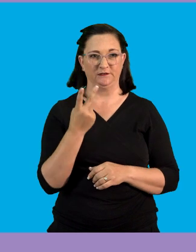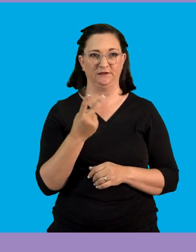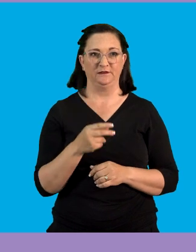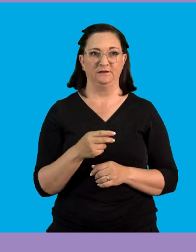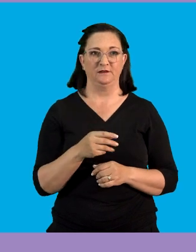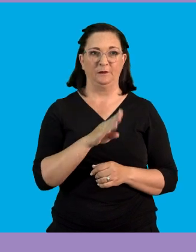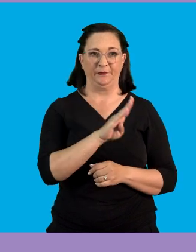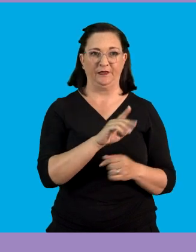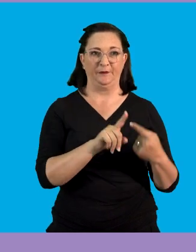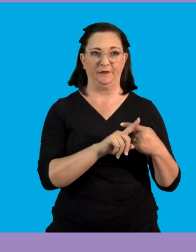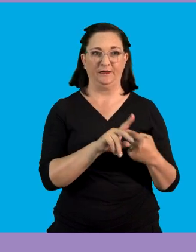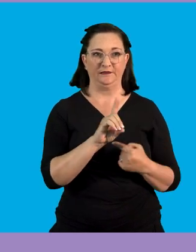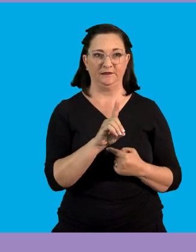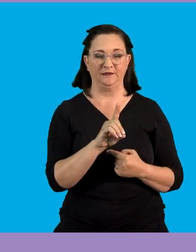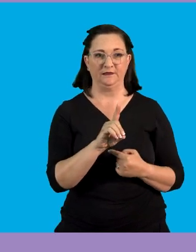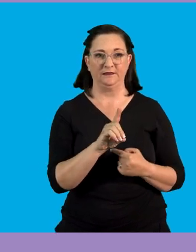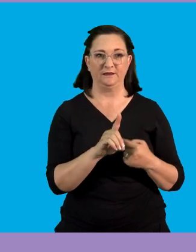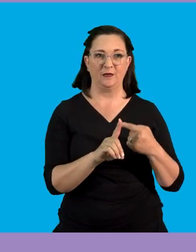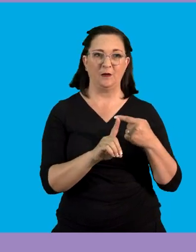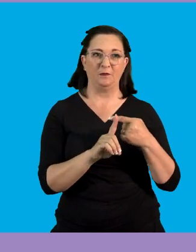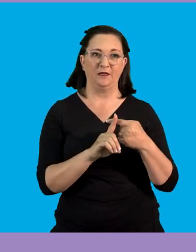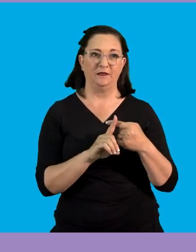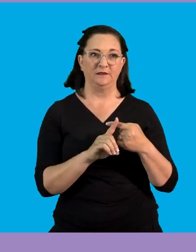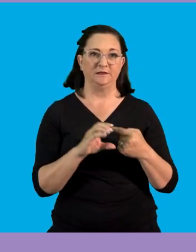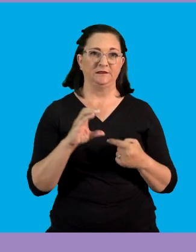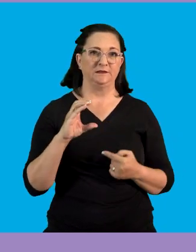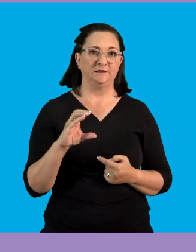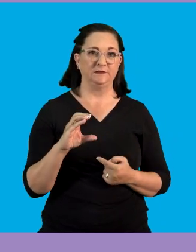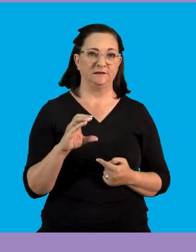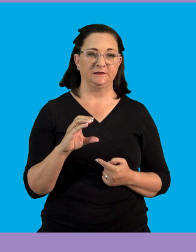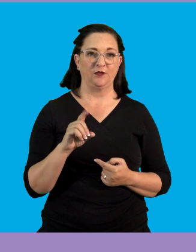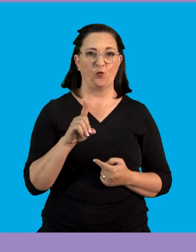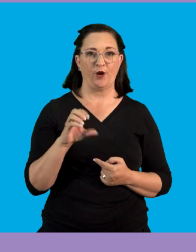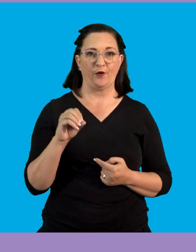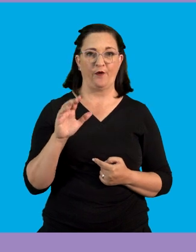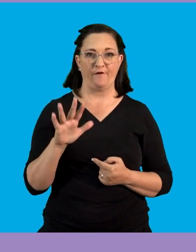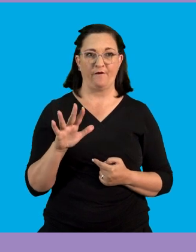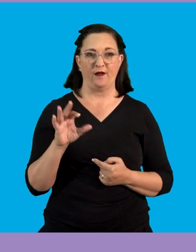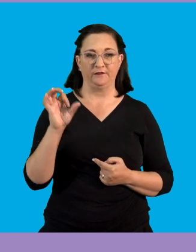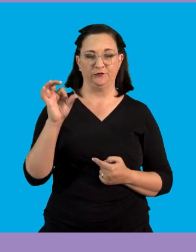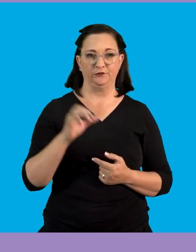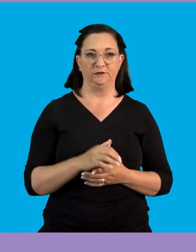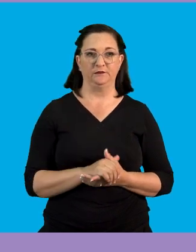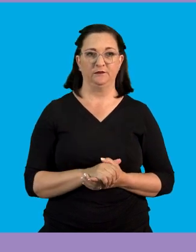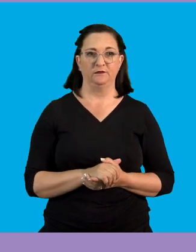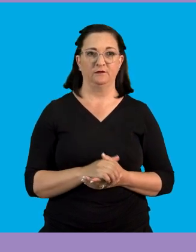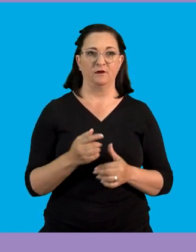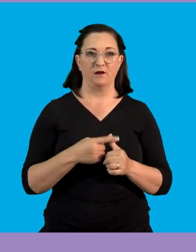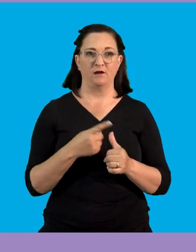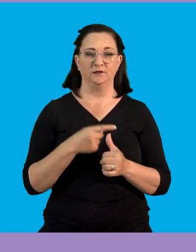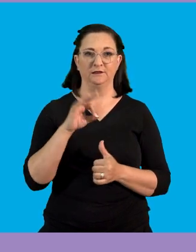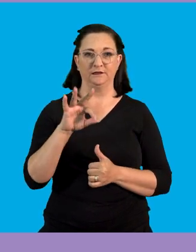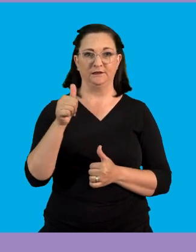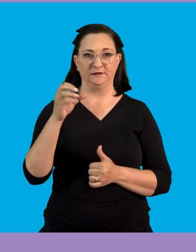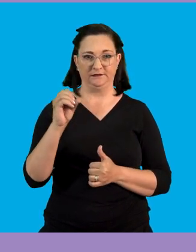So B plus D plus what is C, which is 105 degrees, would